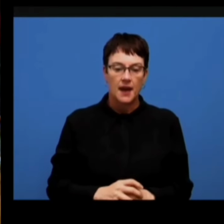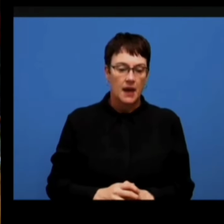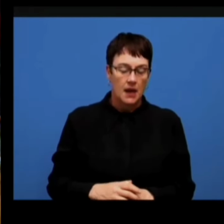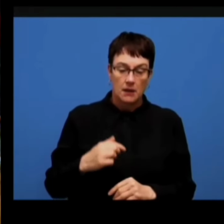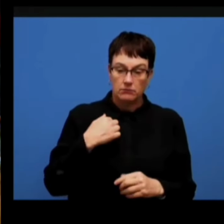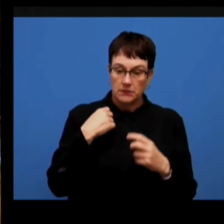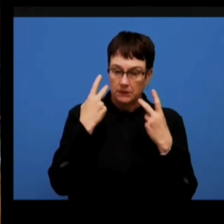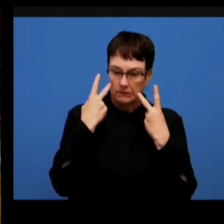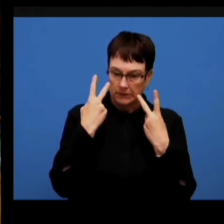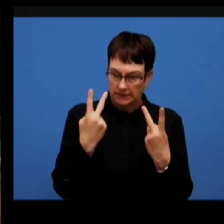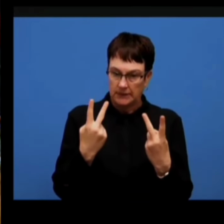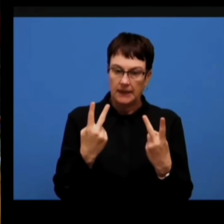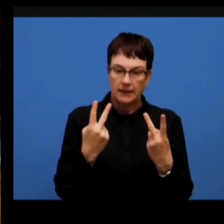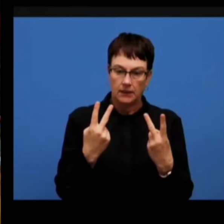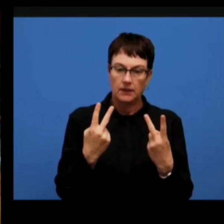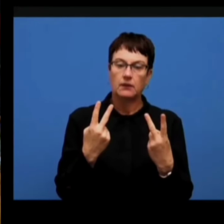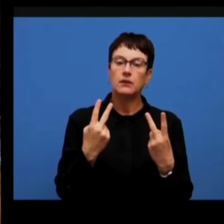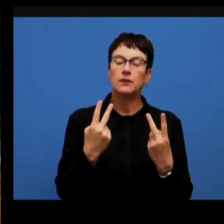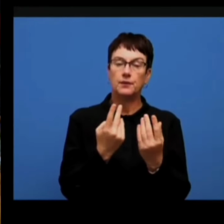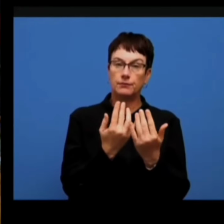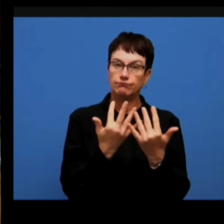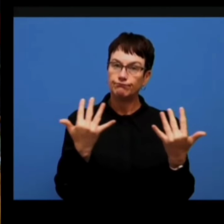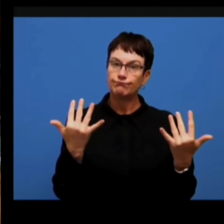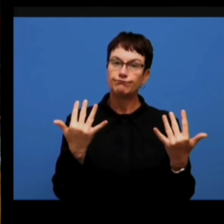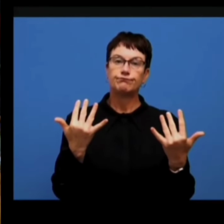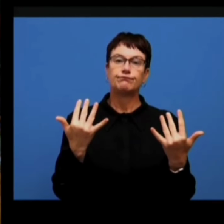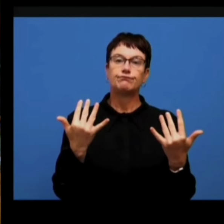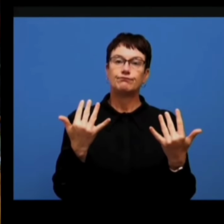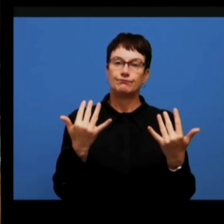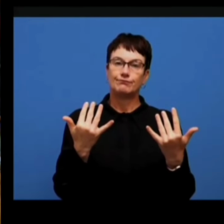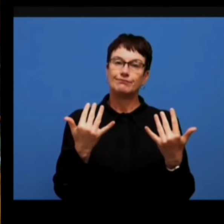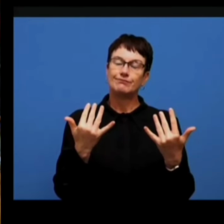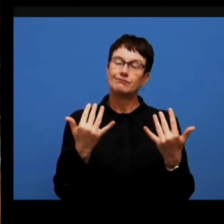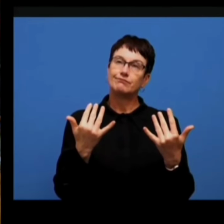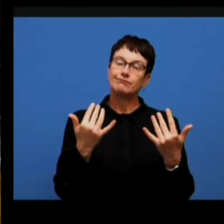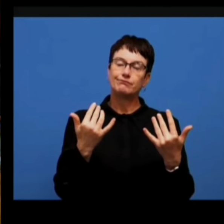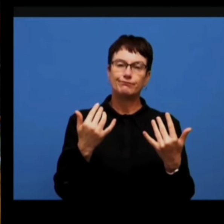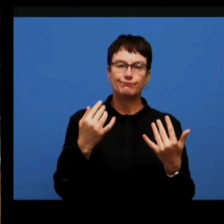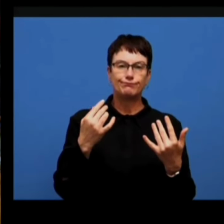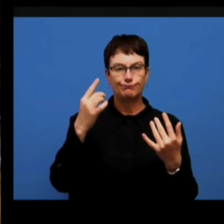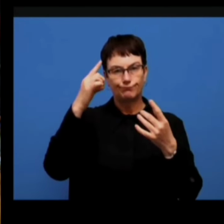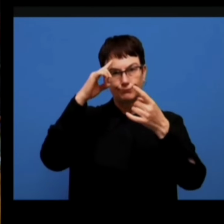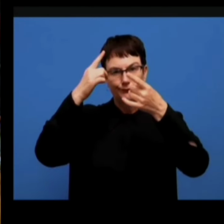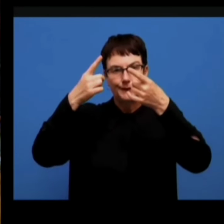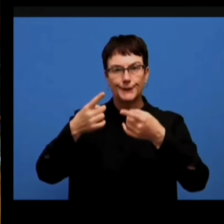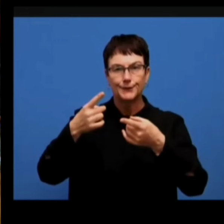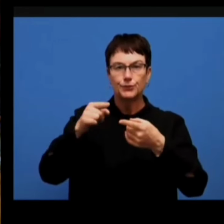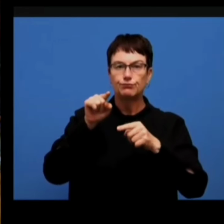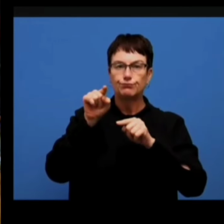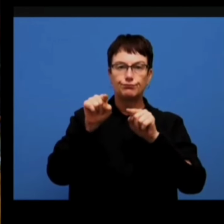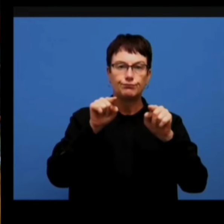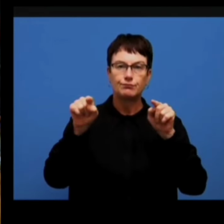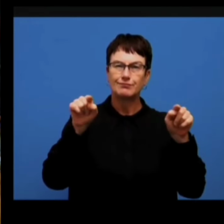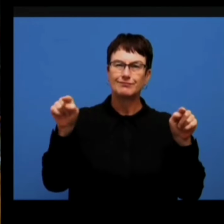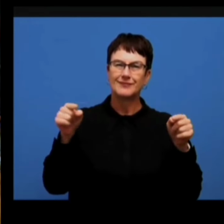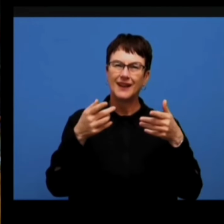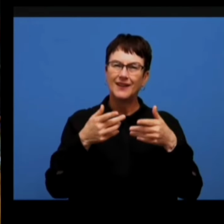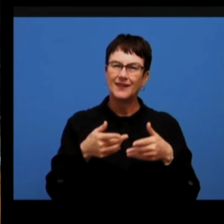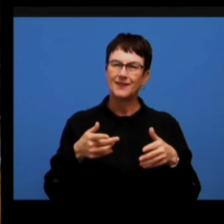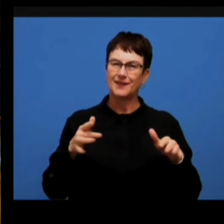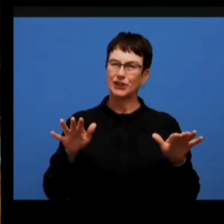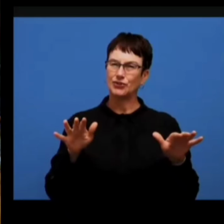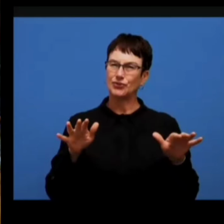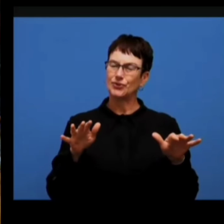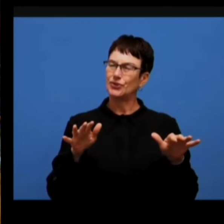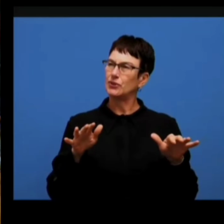that most affect international peace and security are still primarily and in some contexts